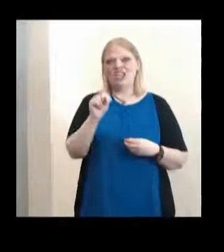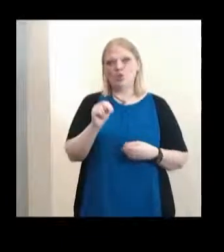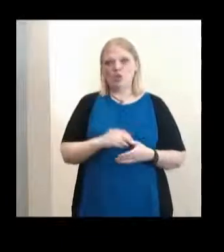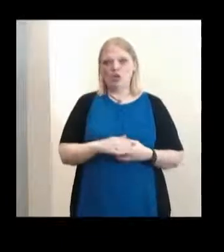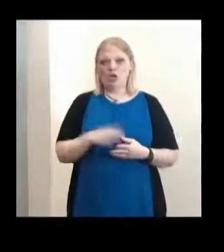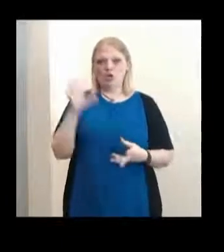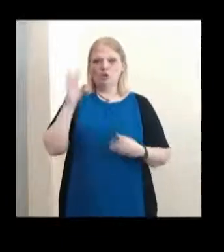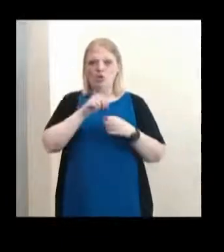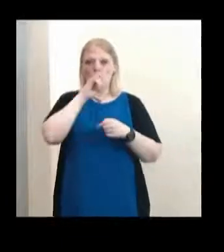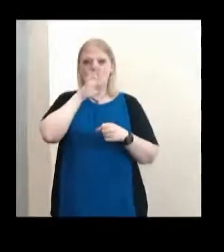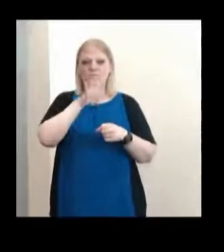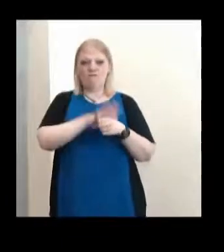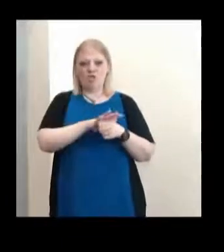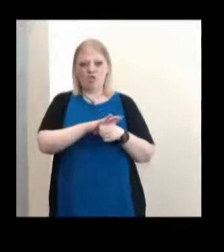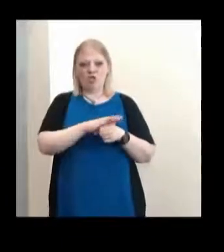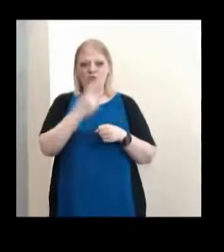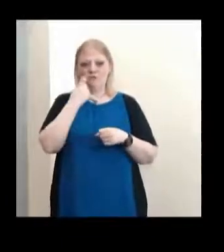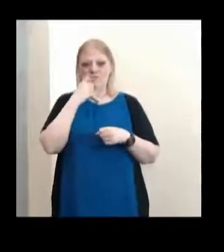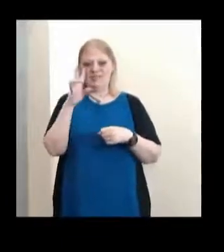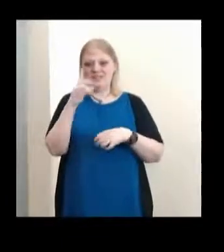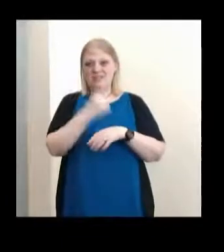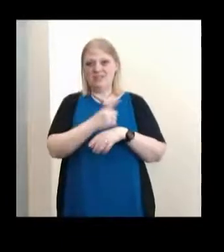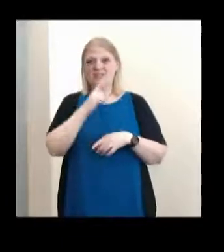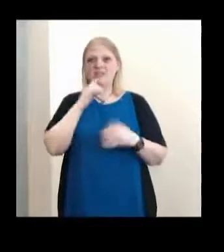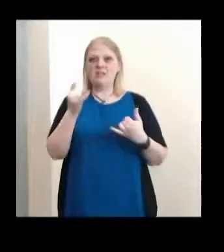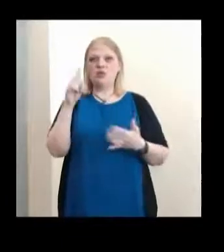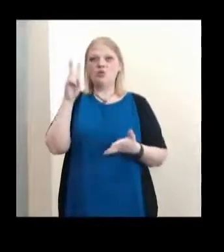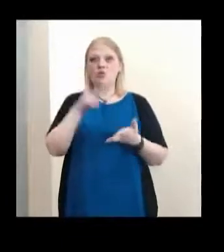The total confirmed cases in the past 7 days is now